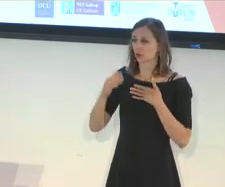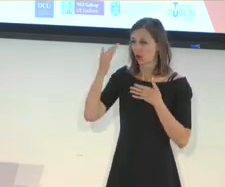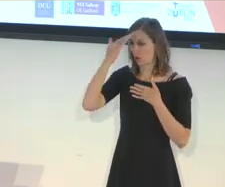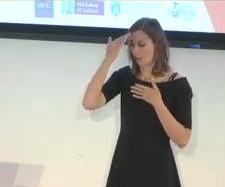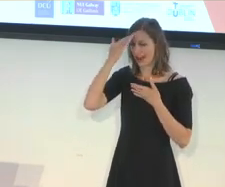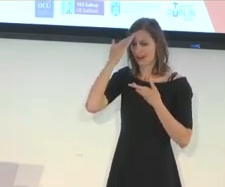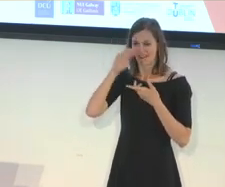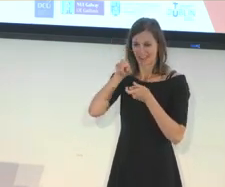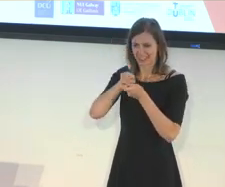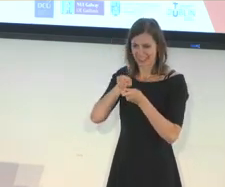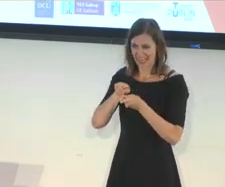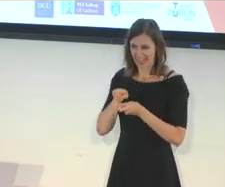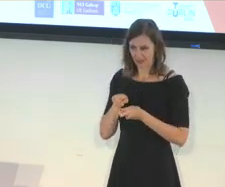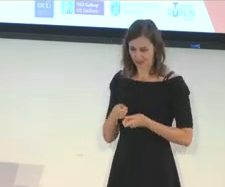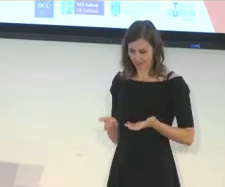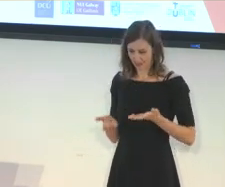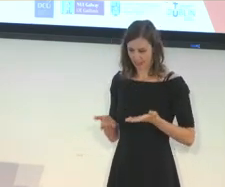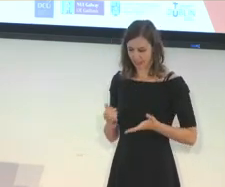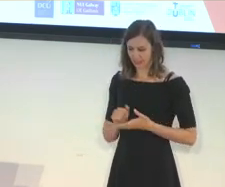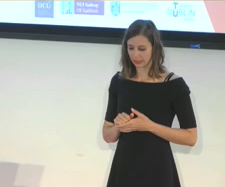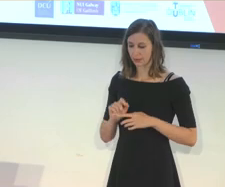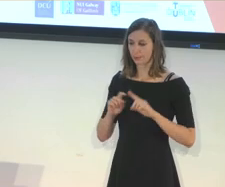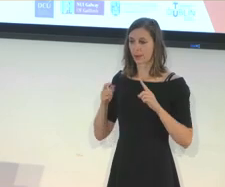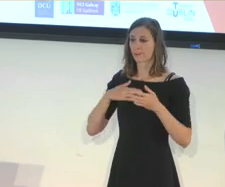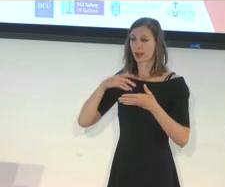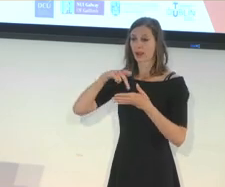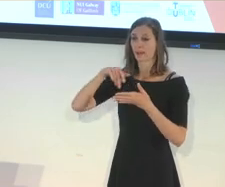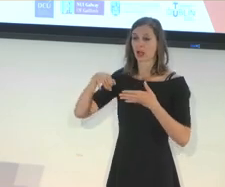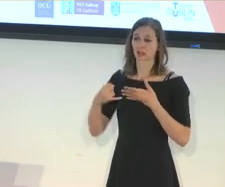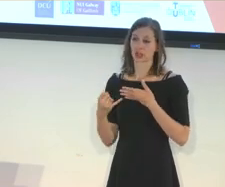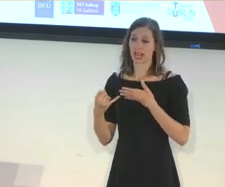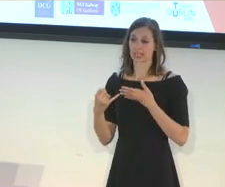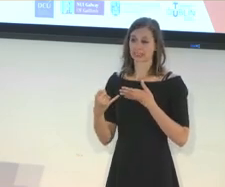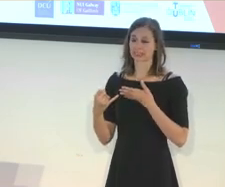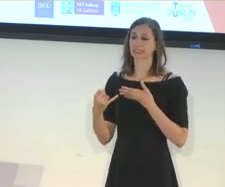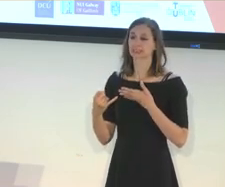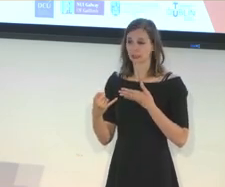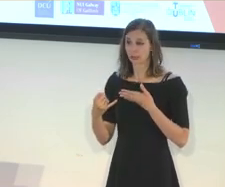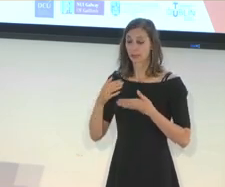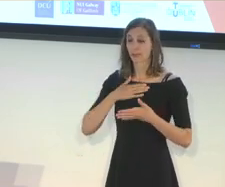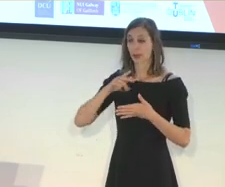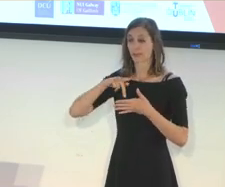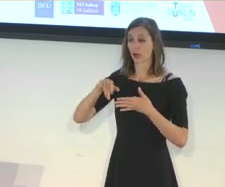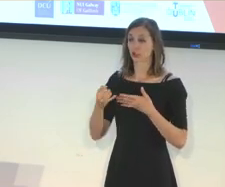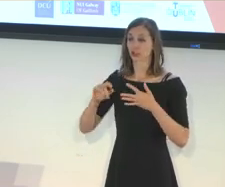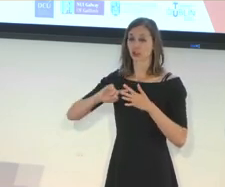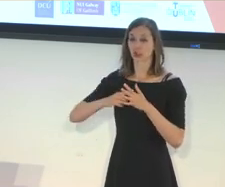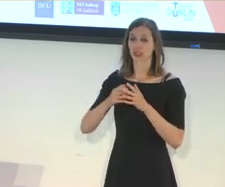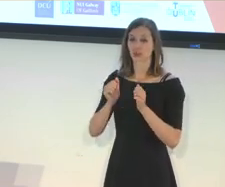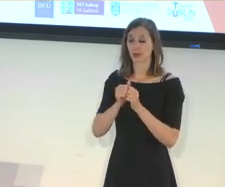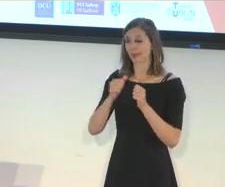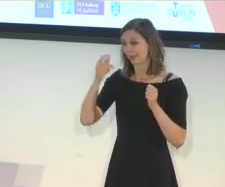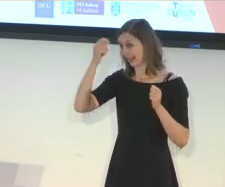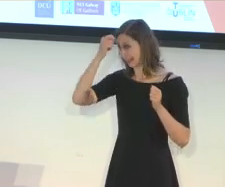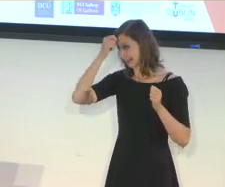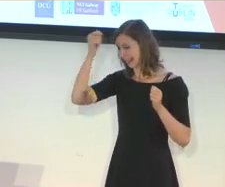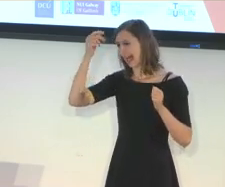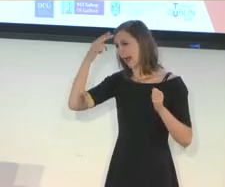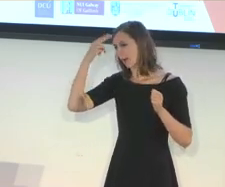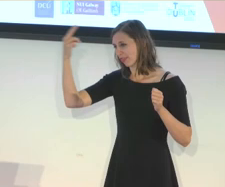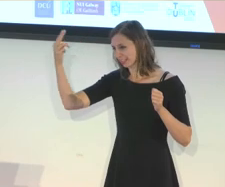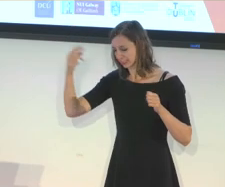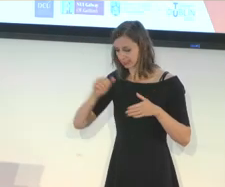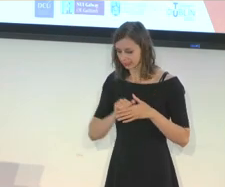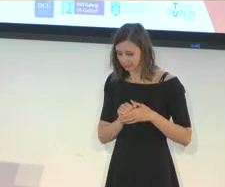already, but my project is, it starts with the hypothesis that immersive tech will